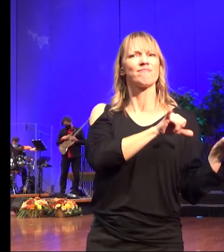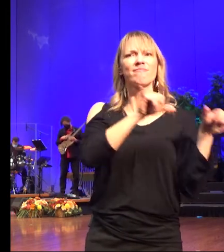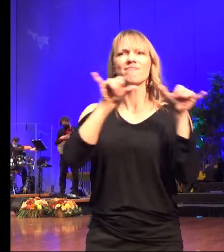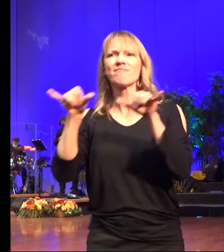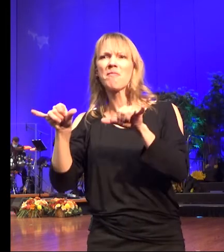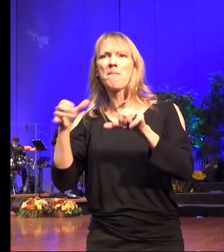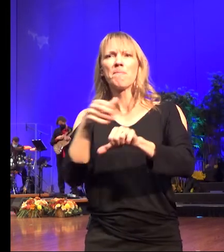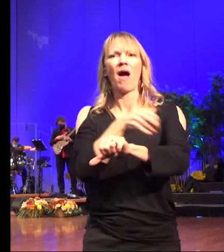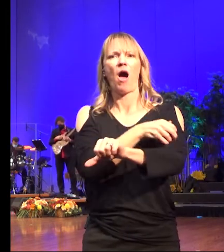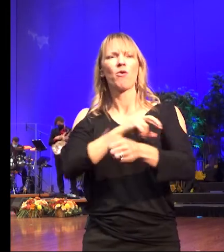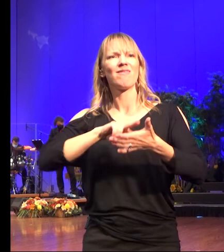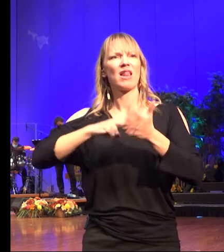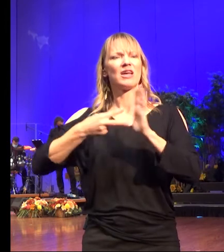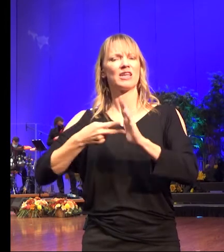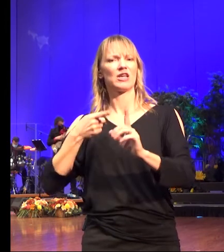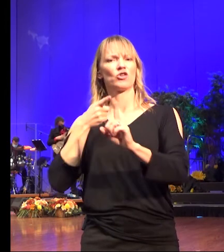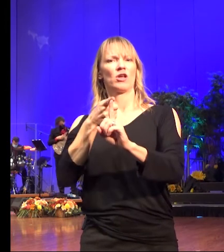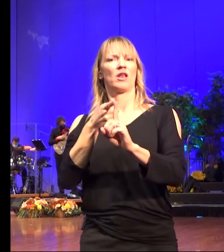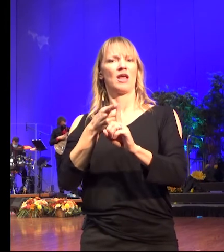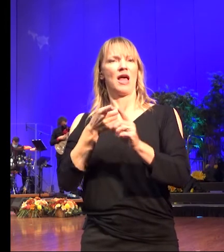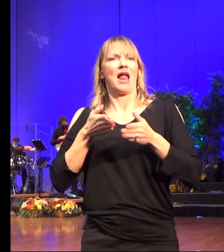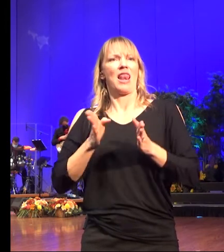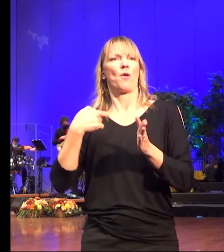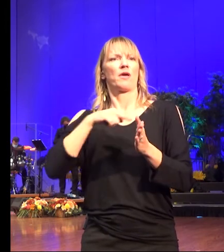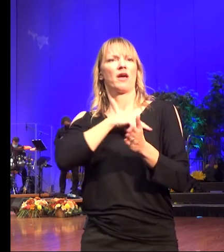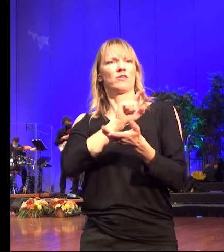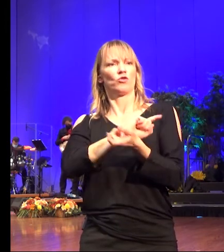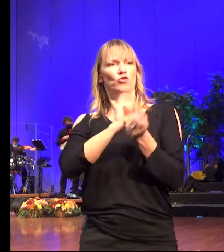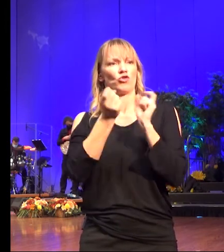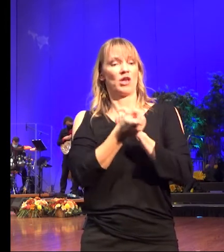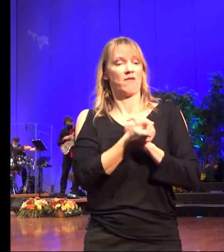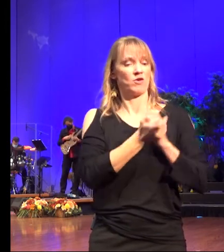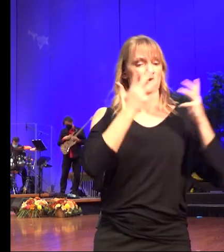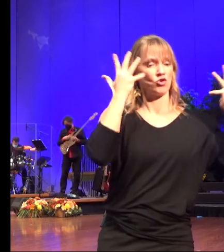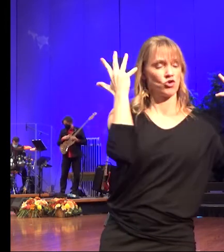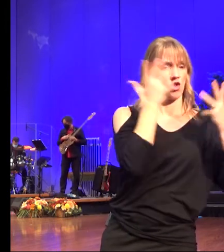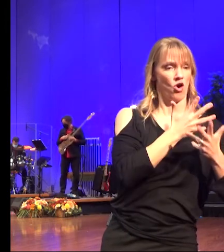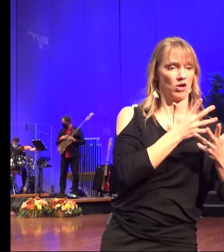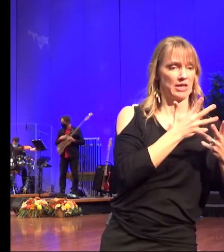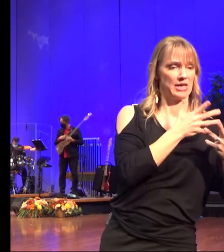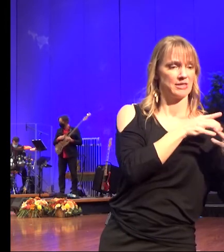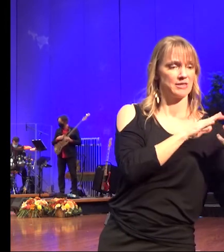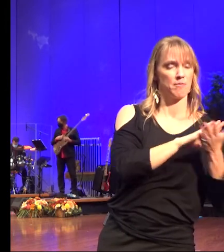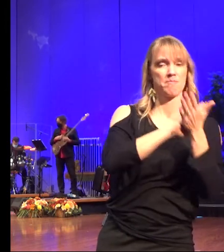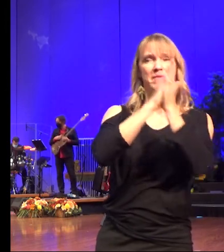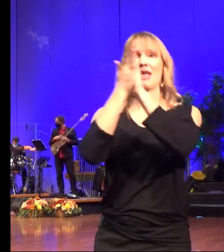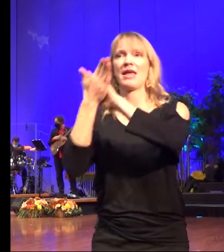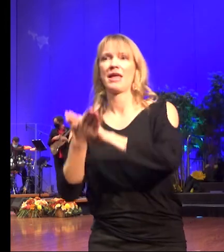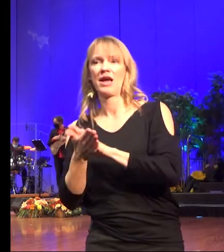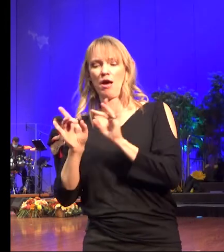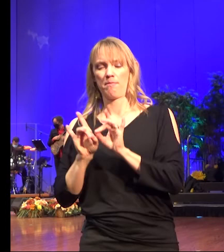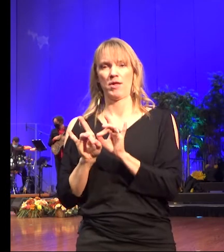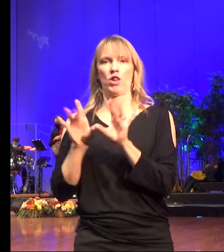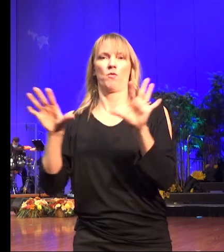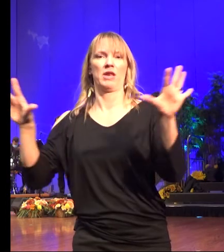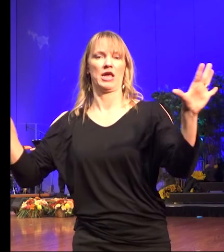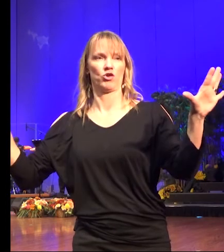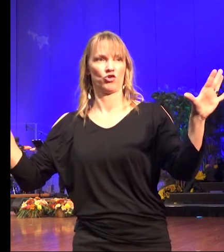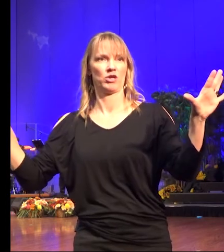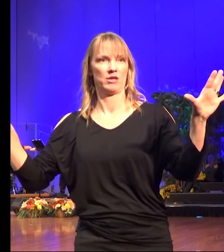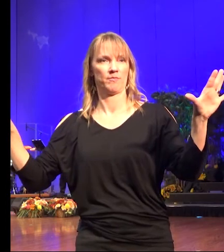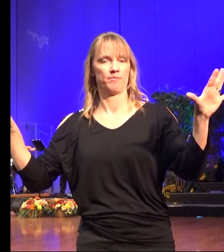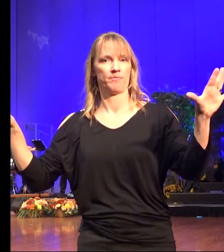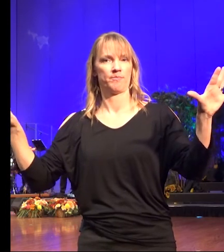acts as a powerful intention, allowing us to shift from darkness into